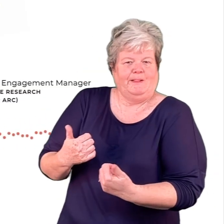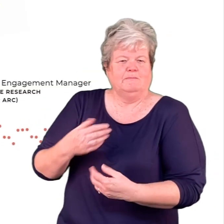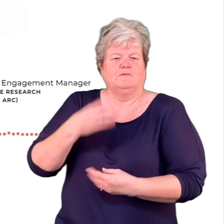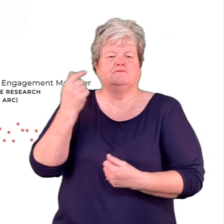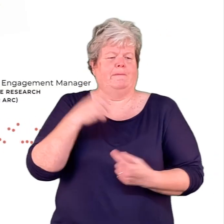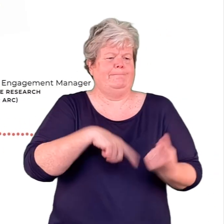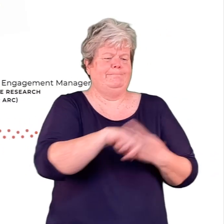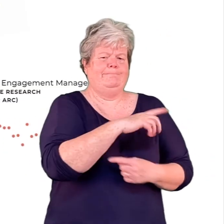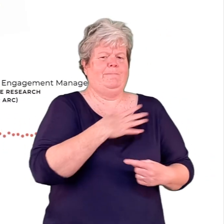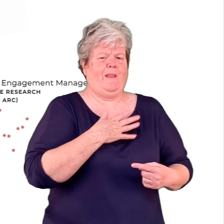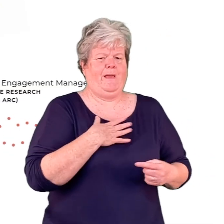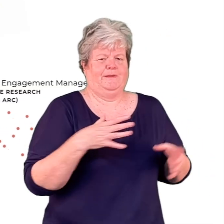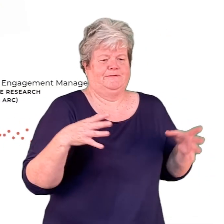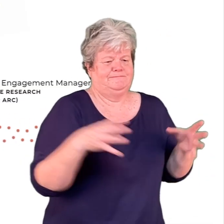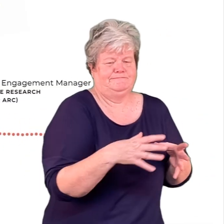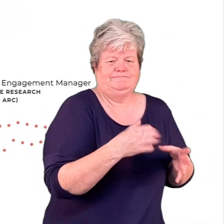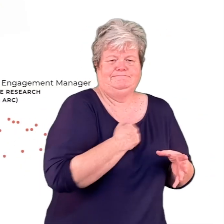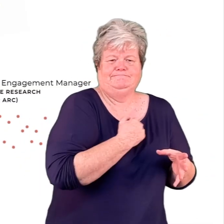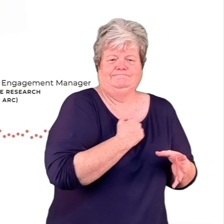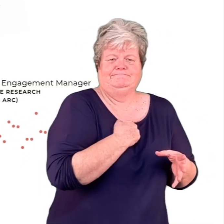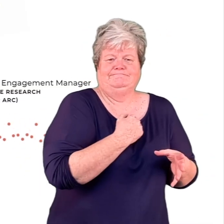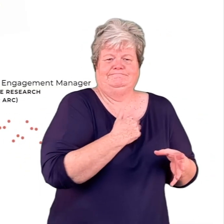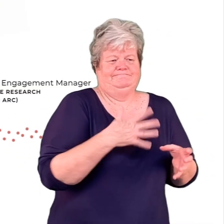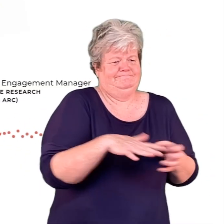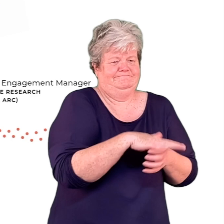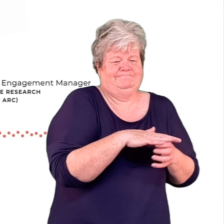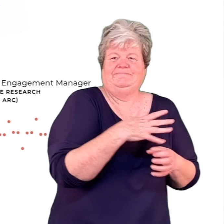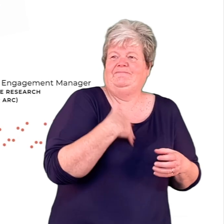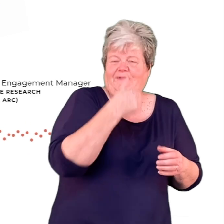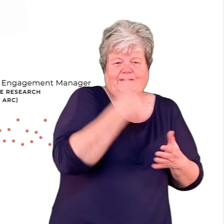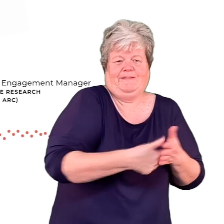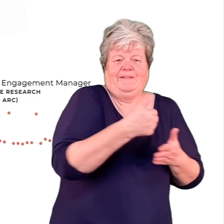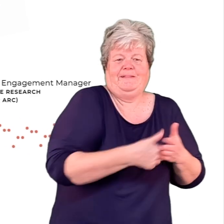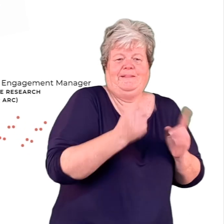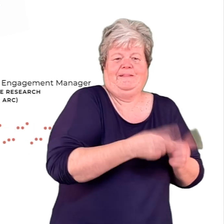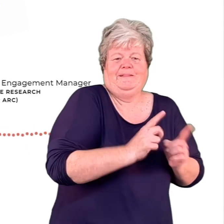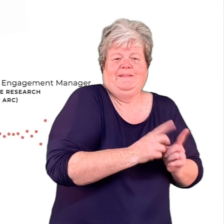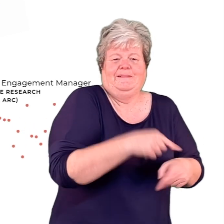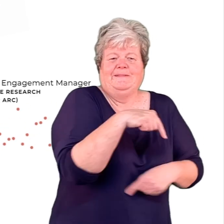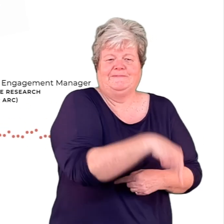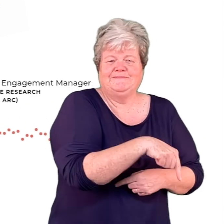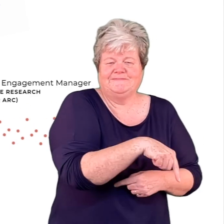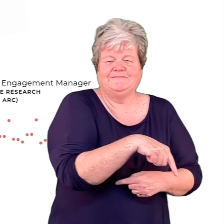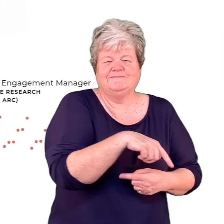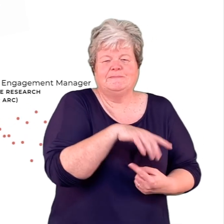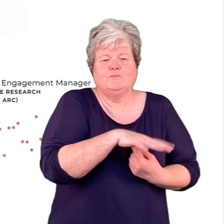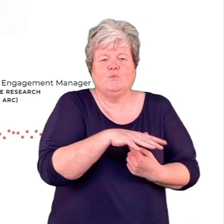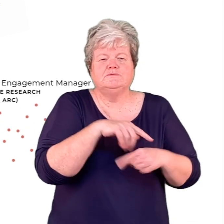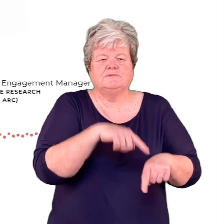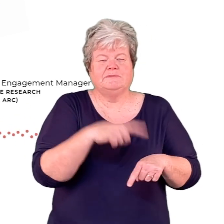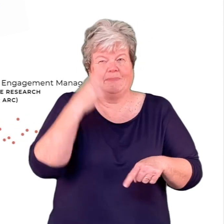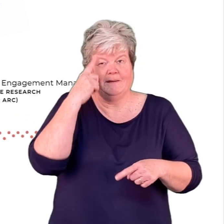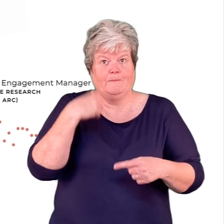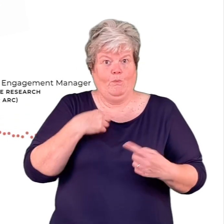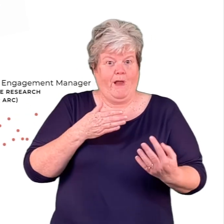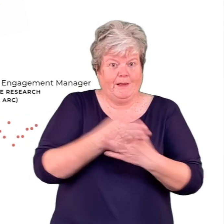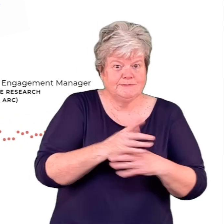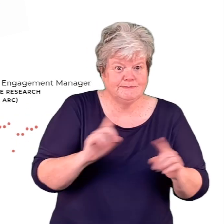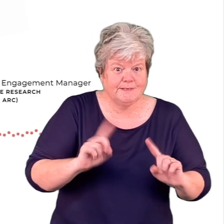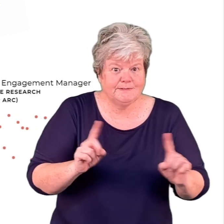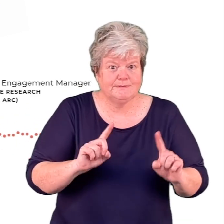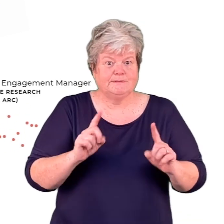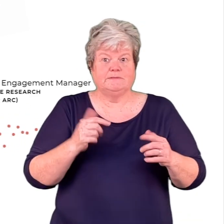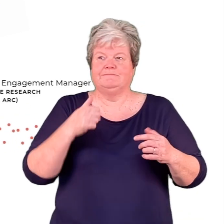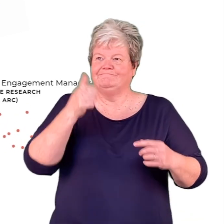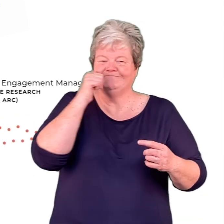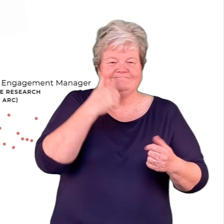of being in the big kind of clinical space. But sometimes people want it somewhere that is really familiar to them. So think about accessibility,